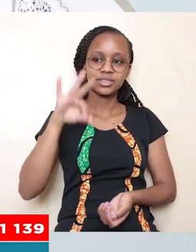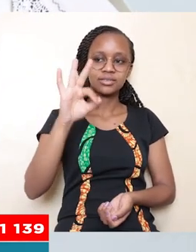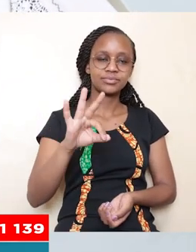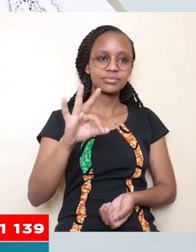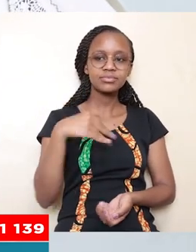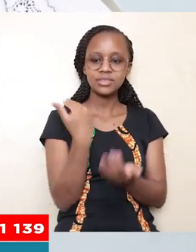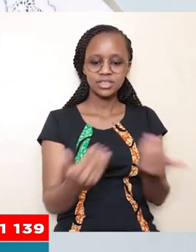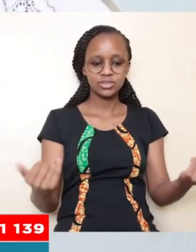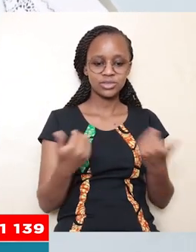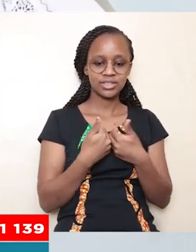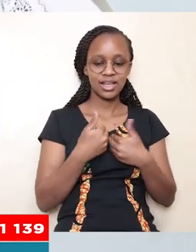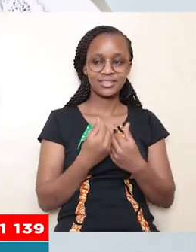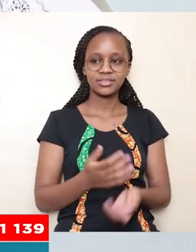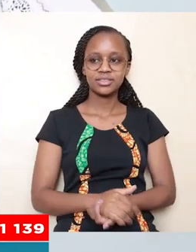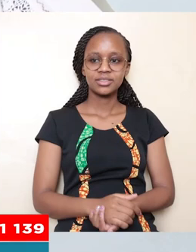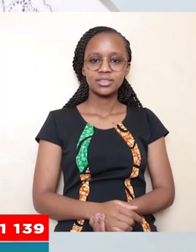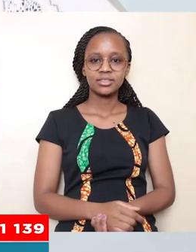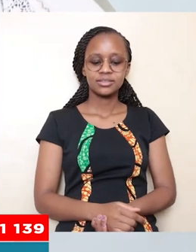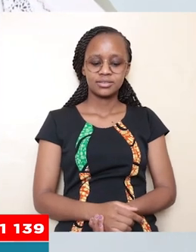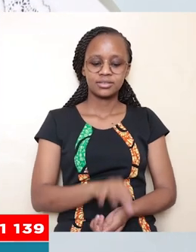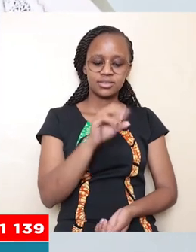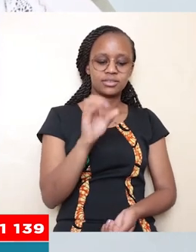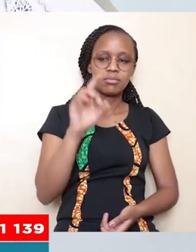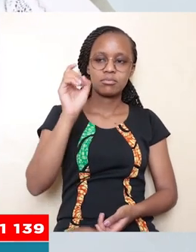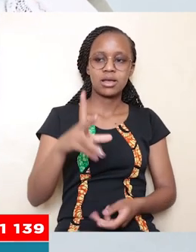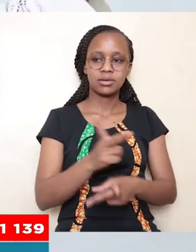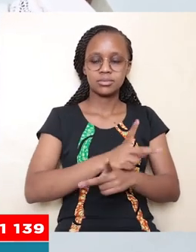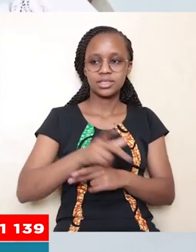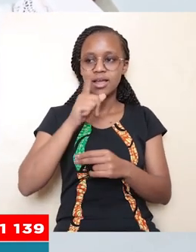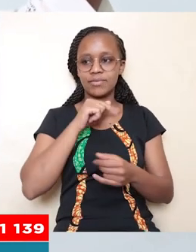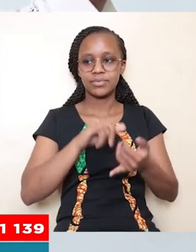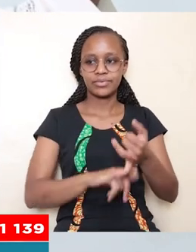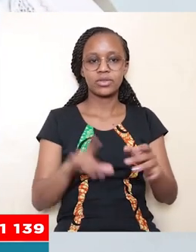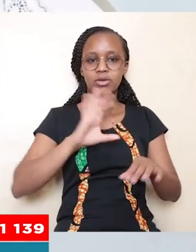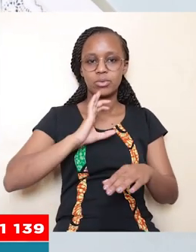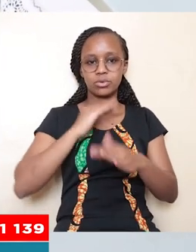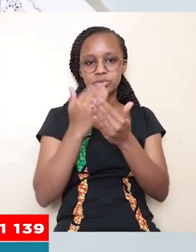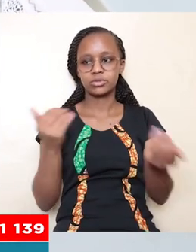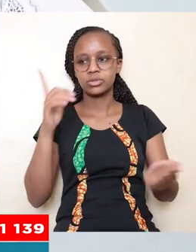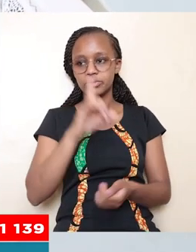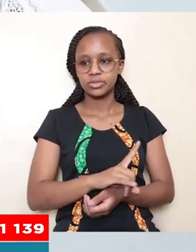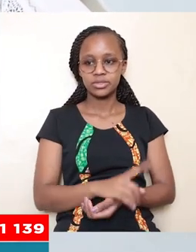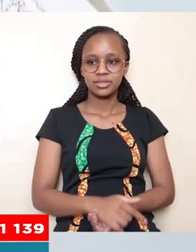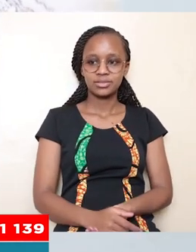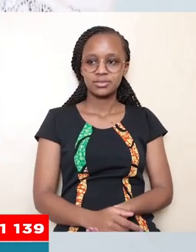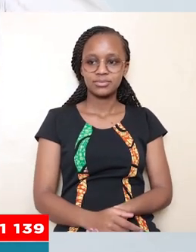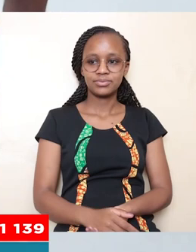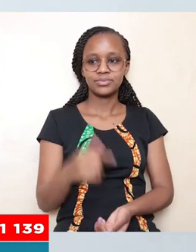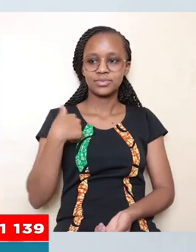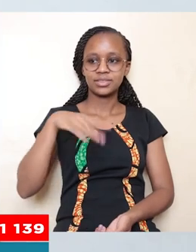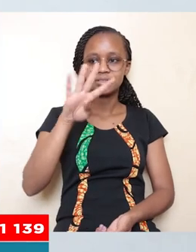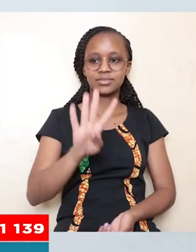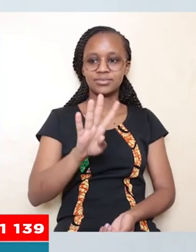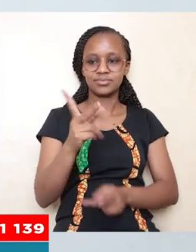wife is her children. So he must protect the wife from her own children. And number